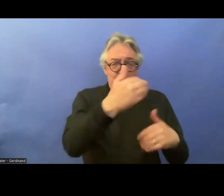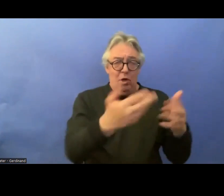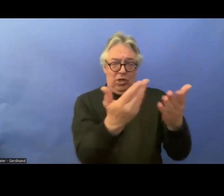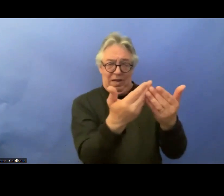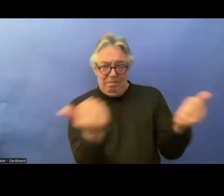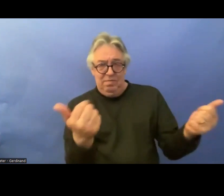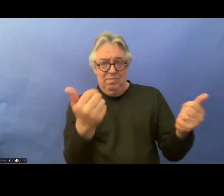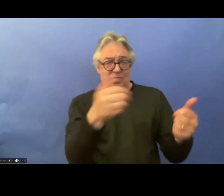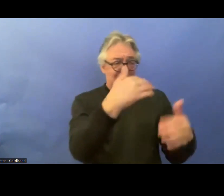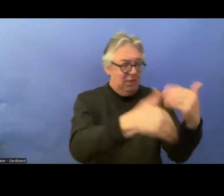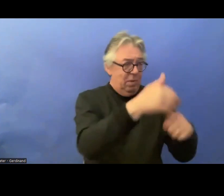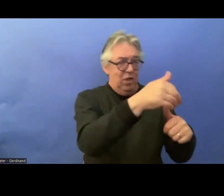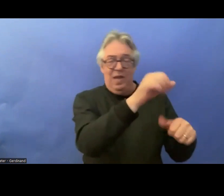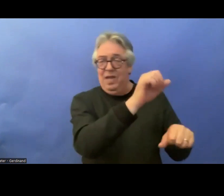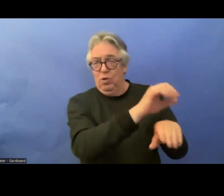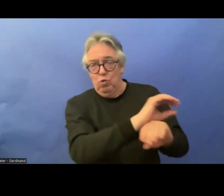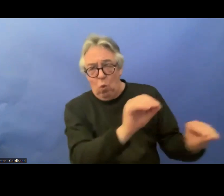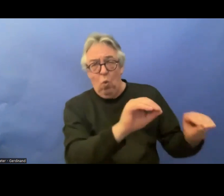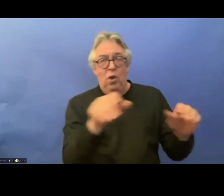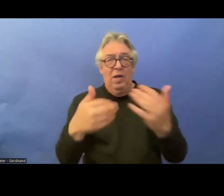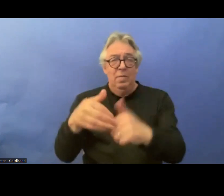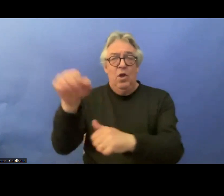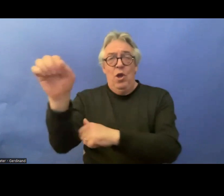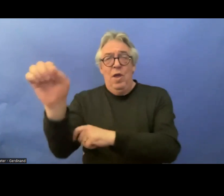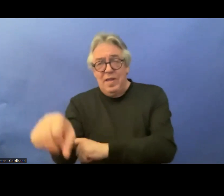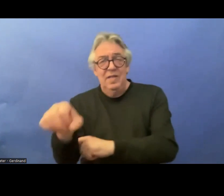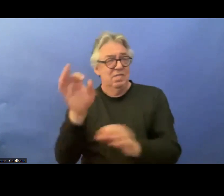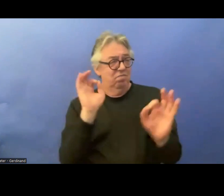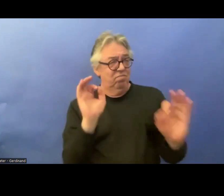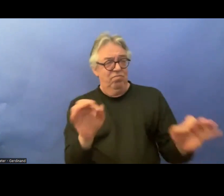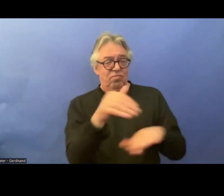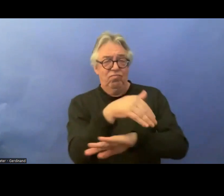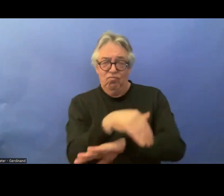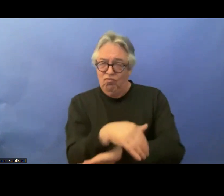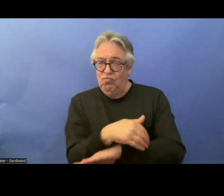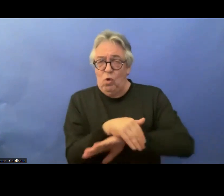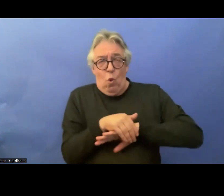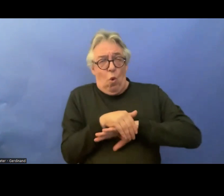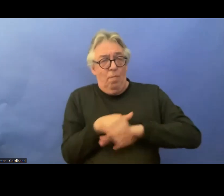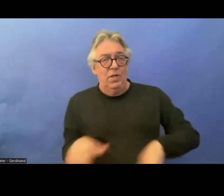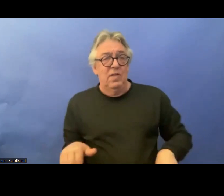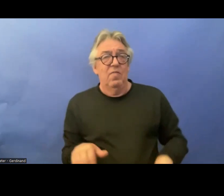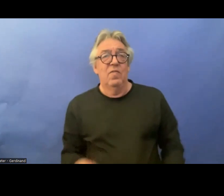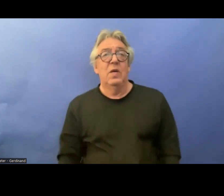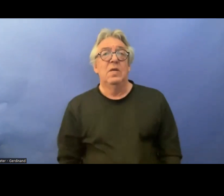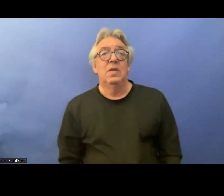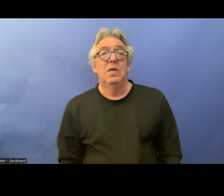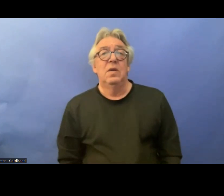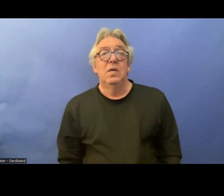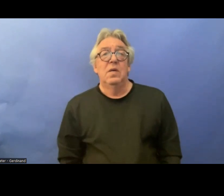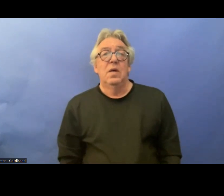at strategic objective level, or by population groups in Ukraine, in Mali, and by